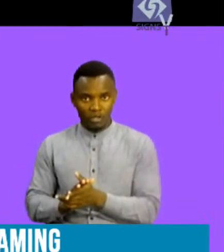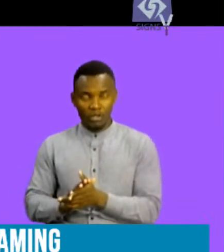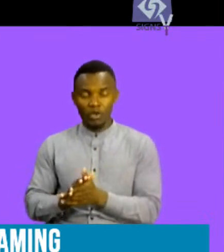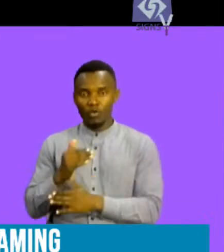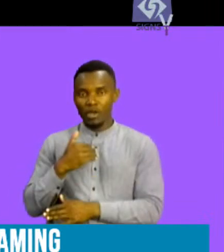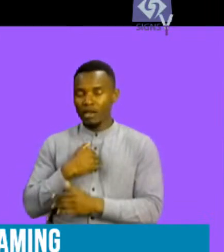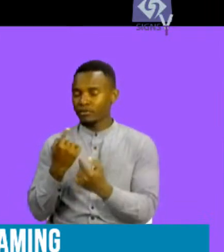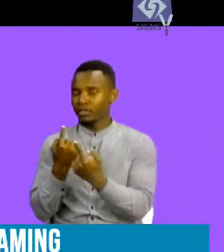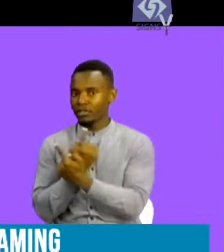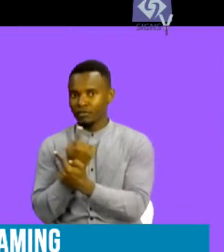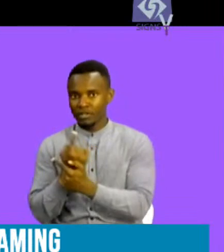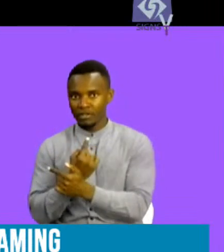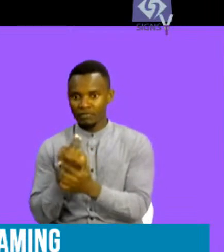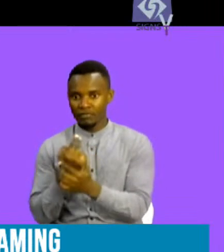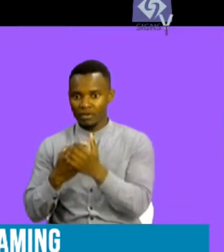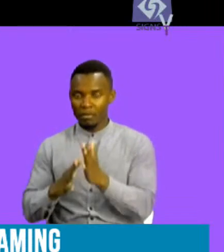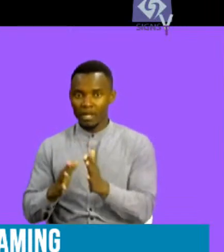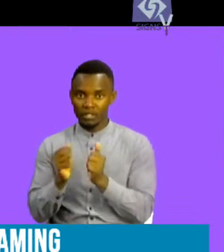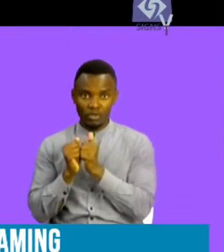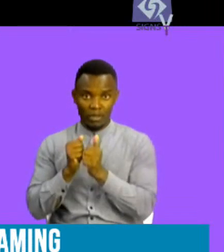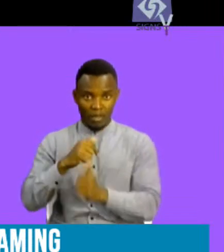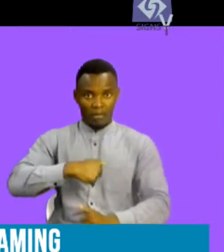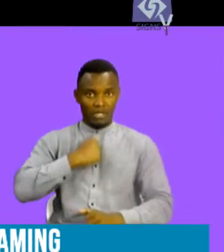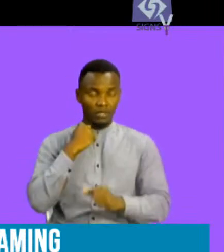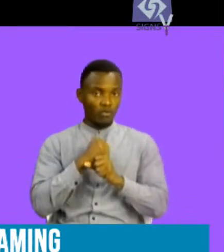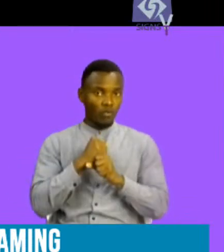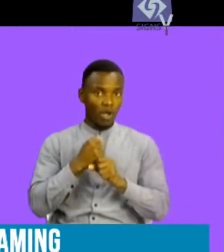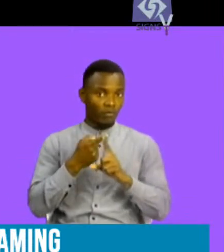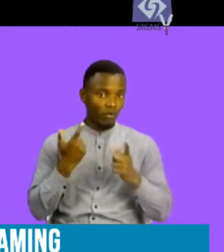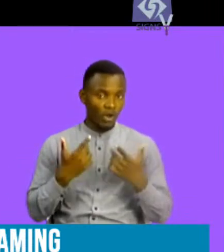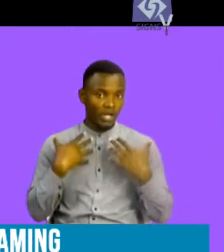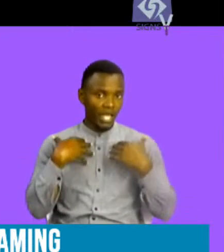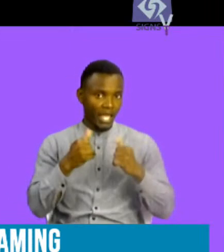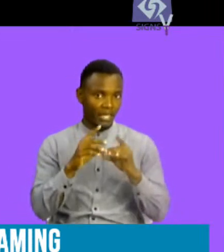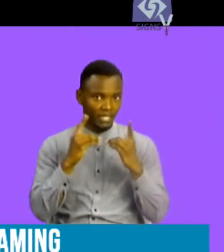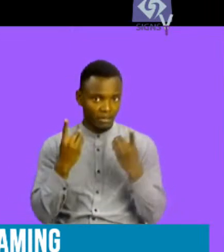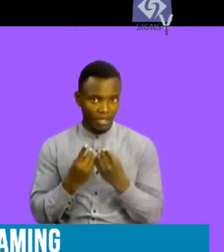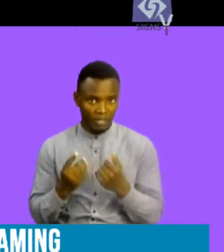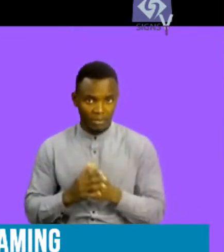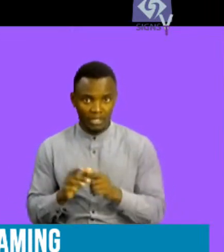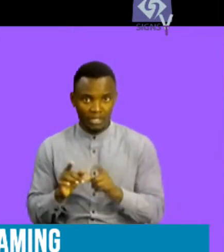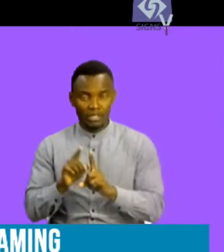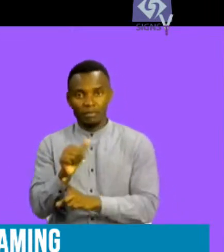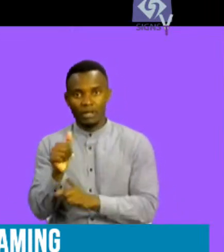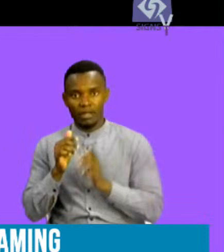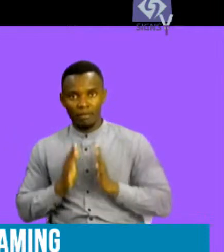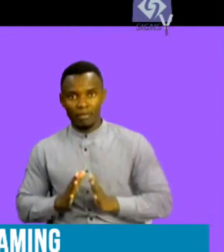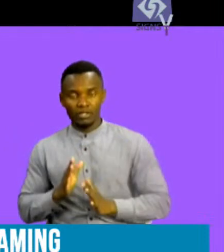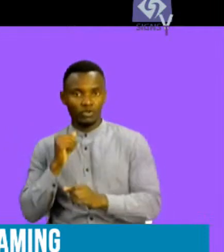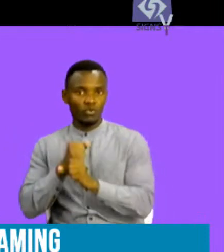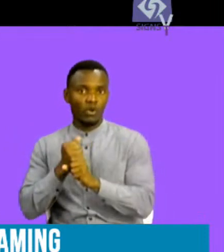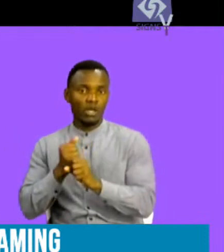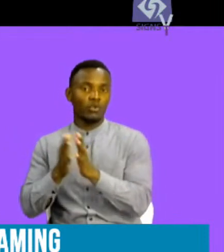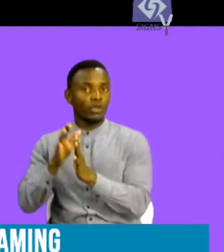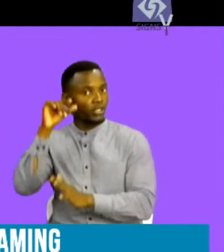health. There's somebody who is in gender and inclusivity, where there is a disability